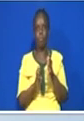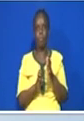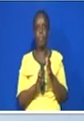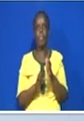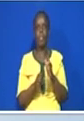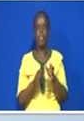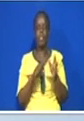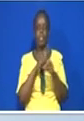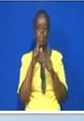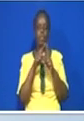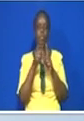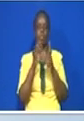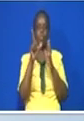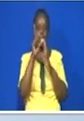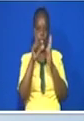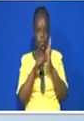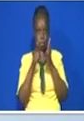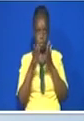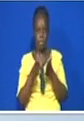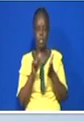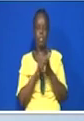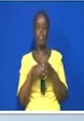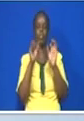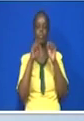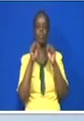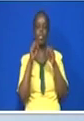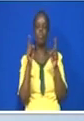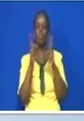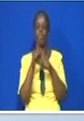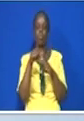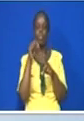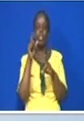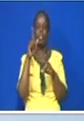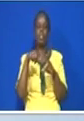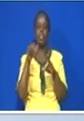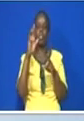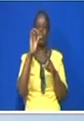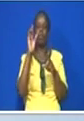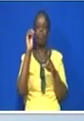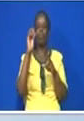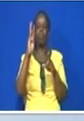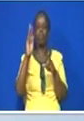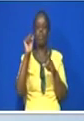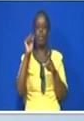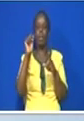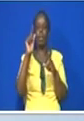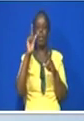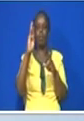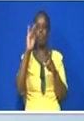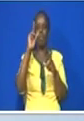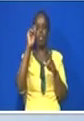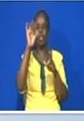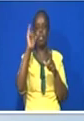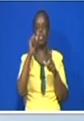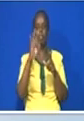objective of our lesson, that you'll be able to find the probability of events. You'll also be able to find